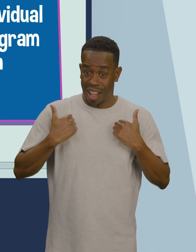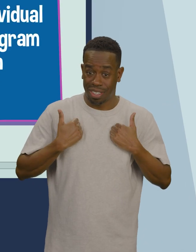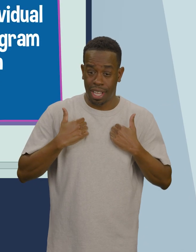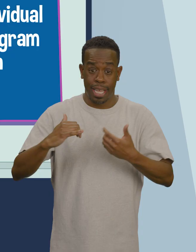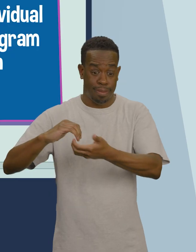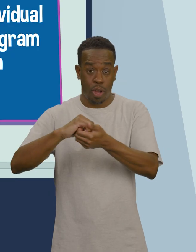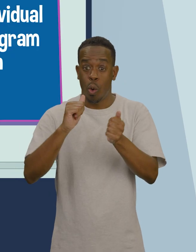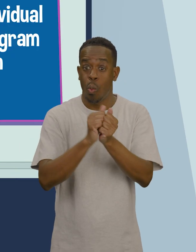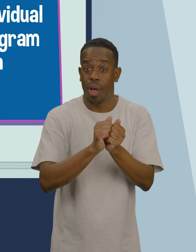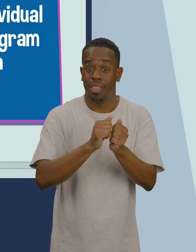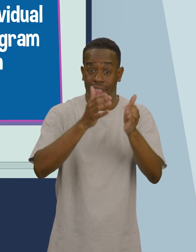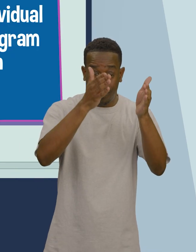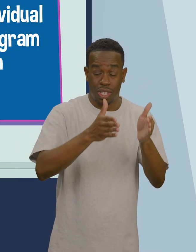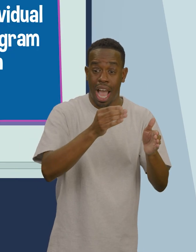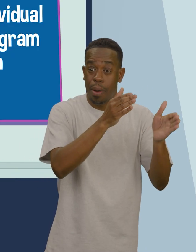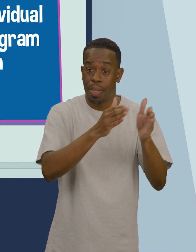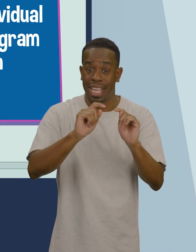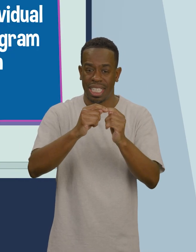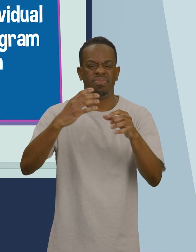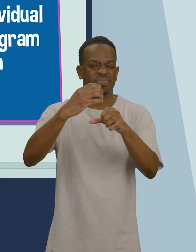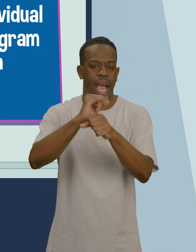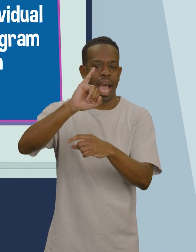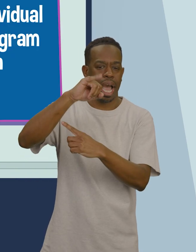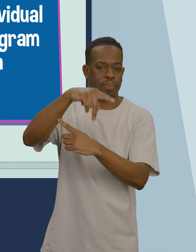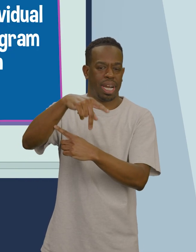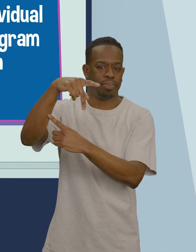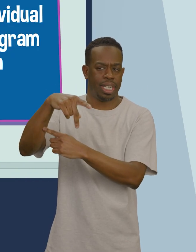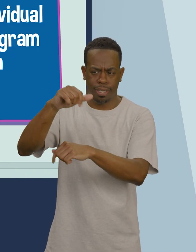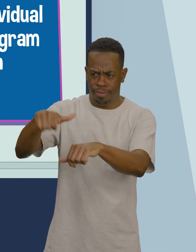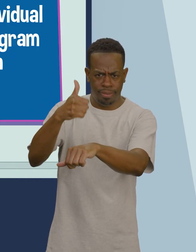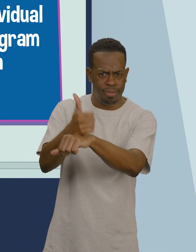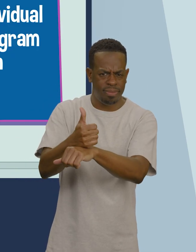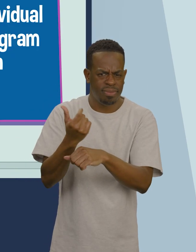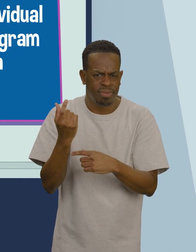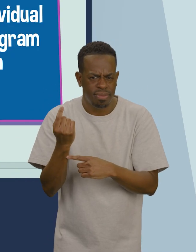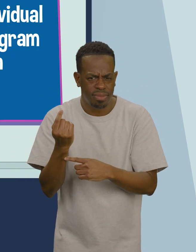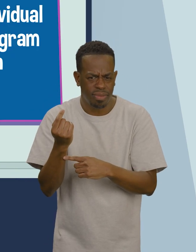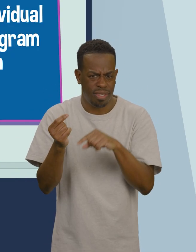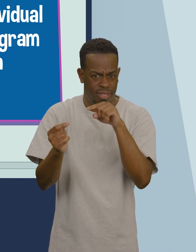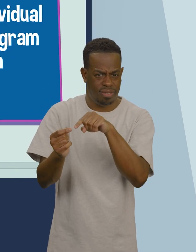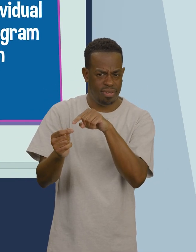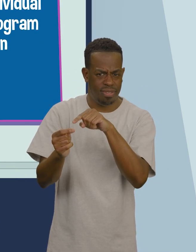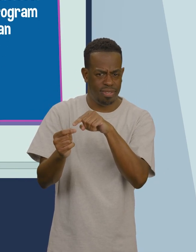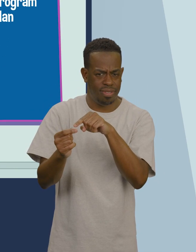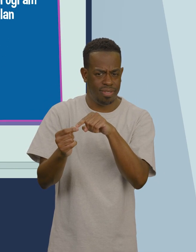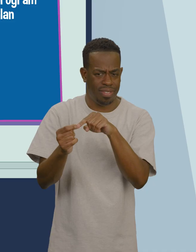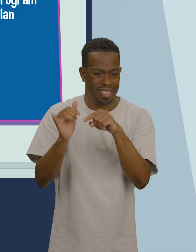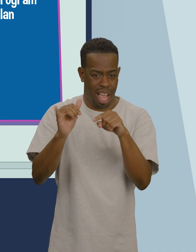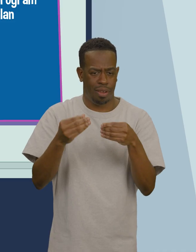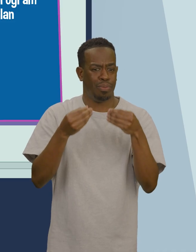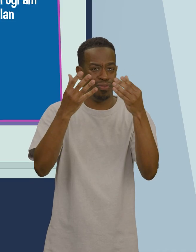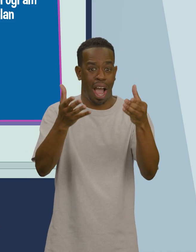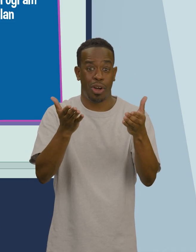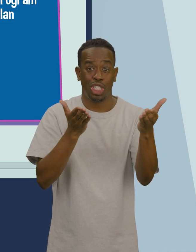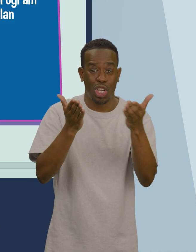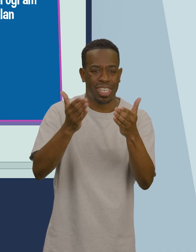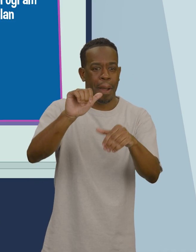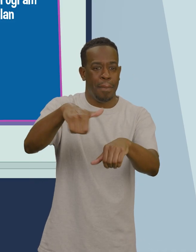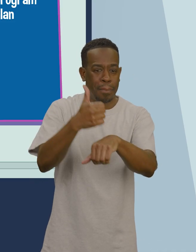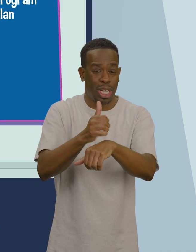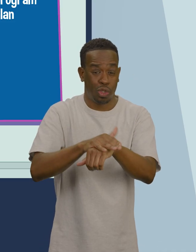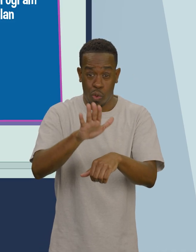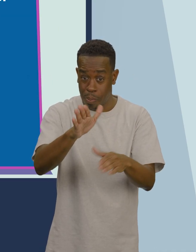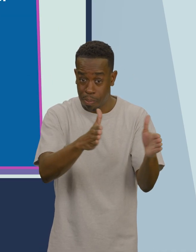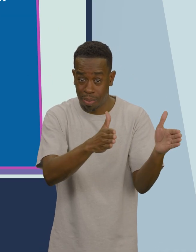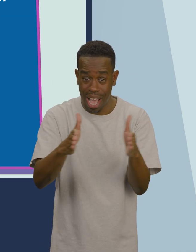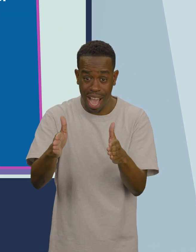with the individual and their planning team, an IPP, or Individual Program Plan, is established, and the Regional Center provides services based on